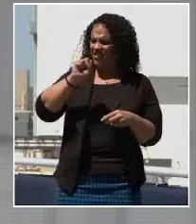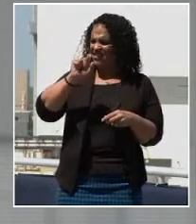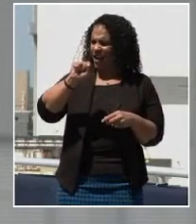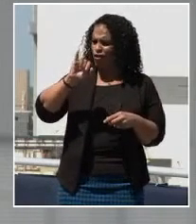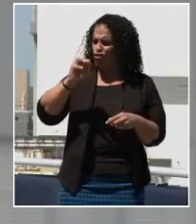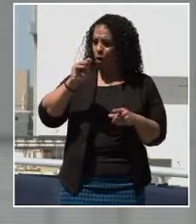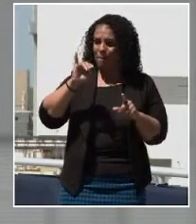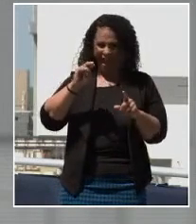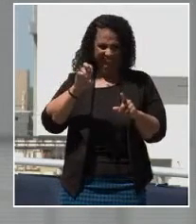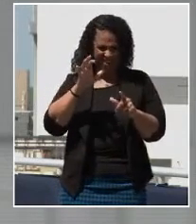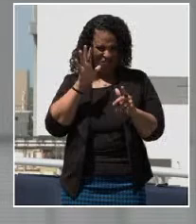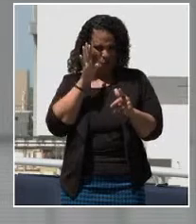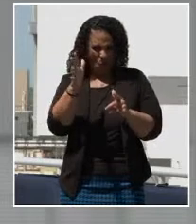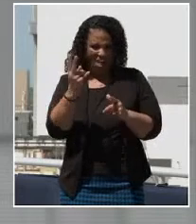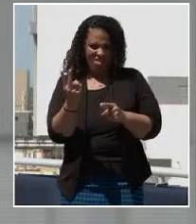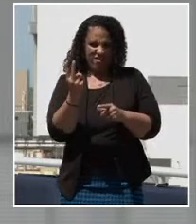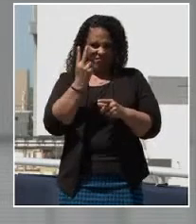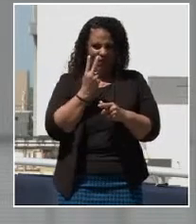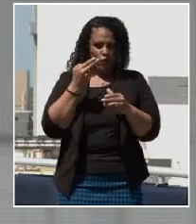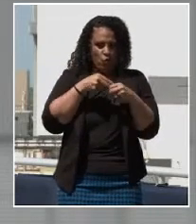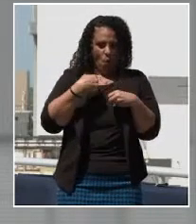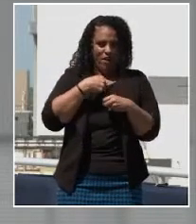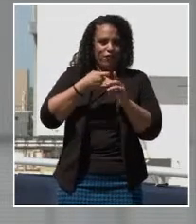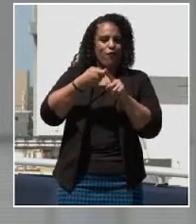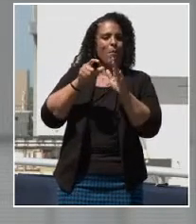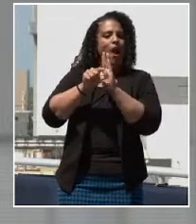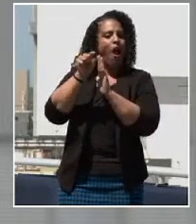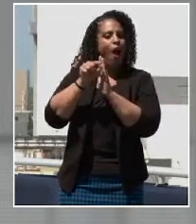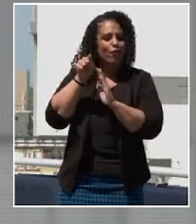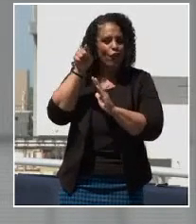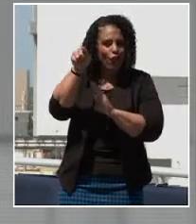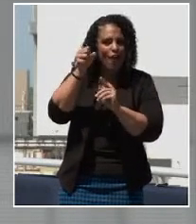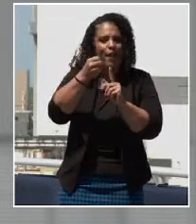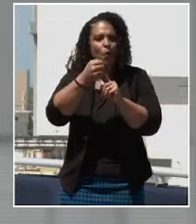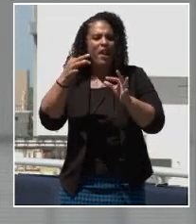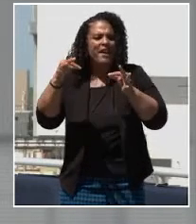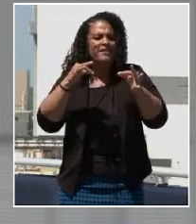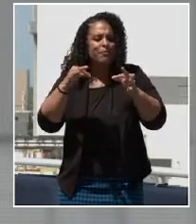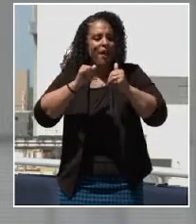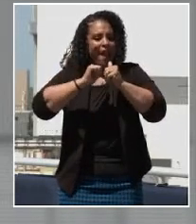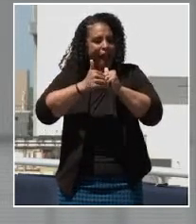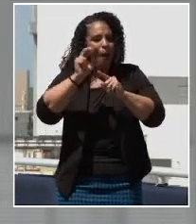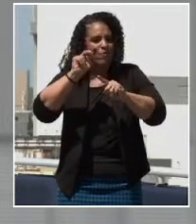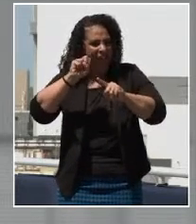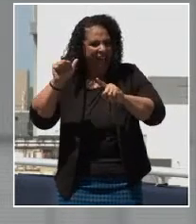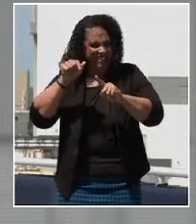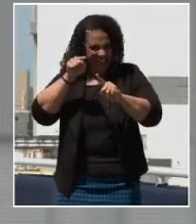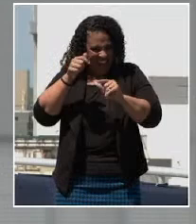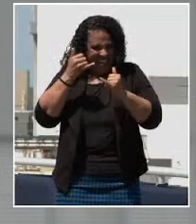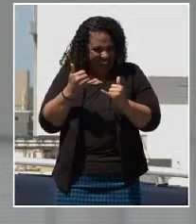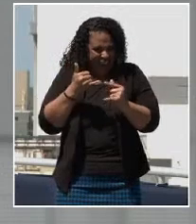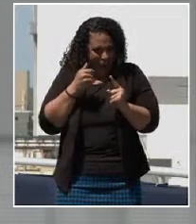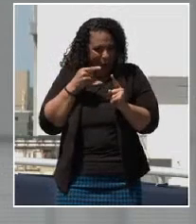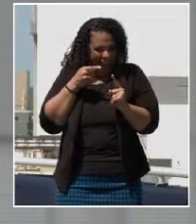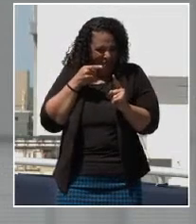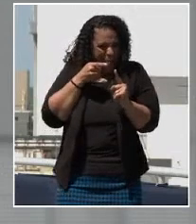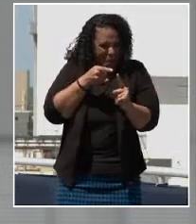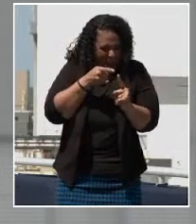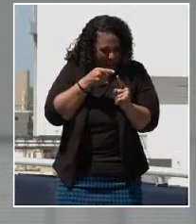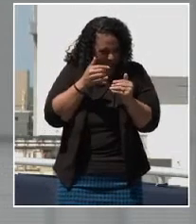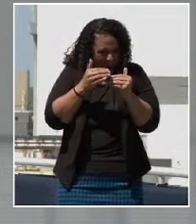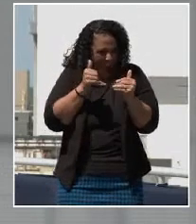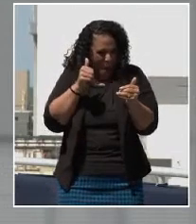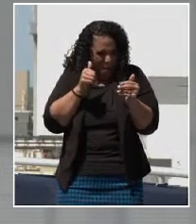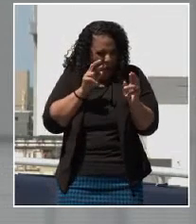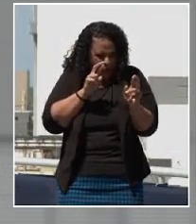or are joining us from Goddard to explain how NASA is at the point of the spear on